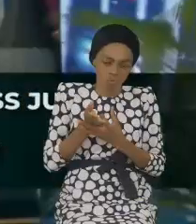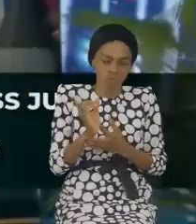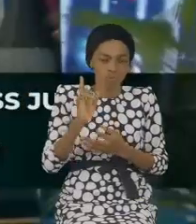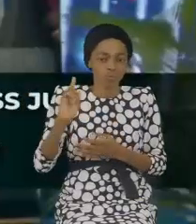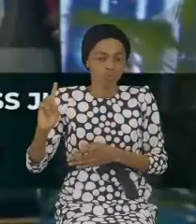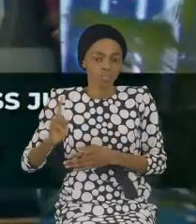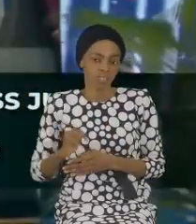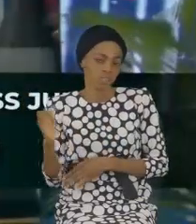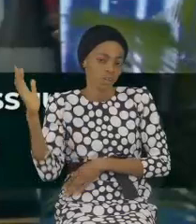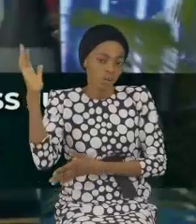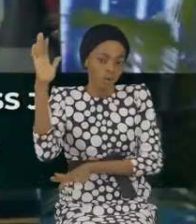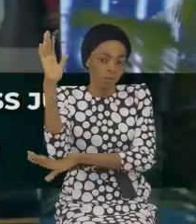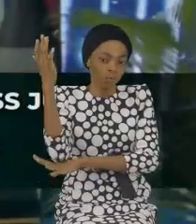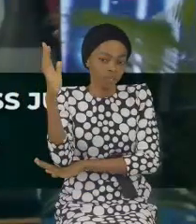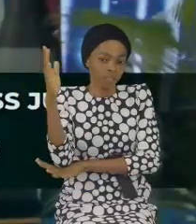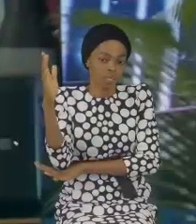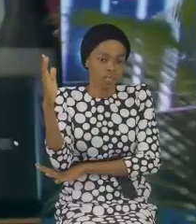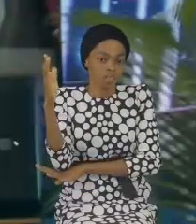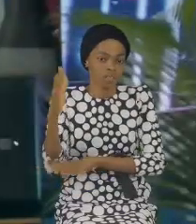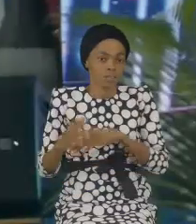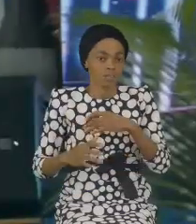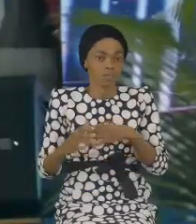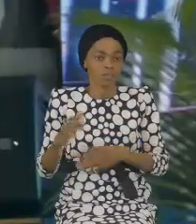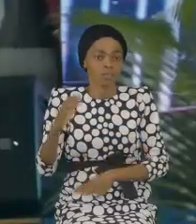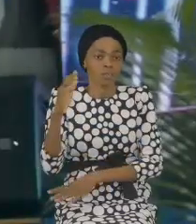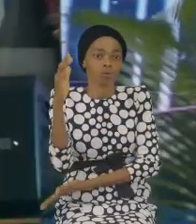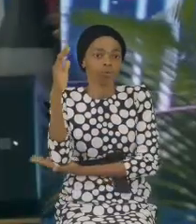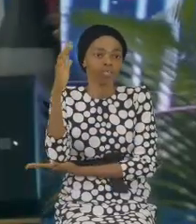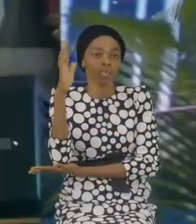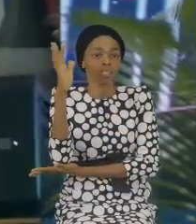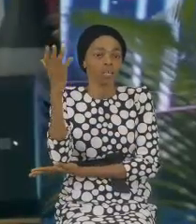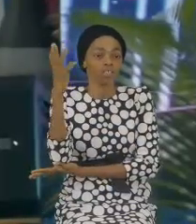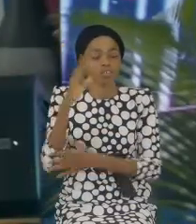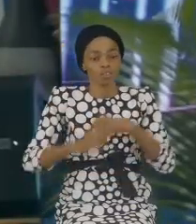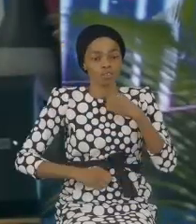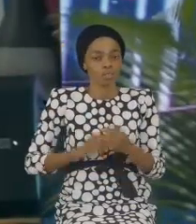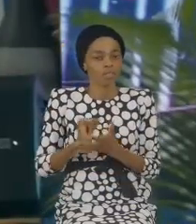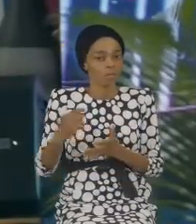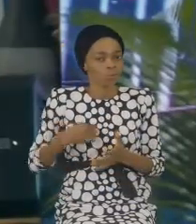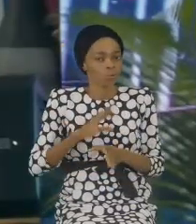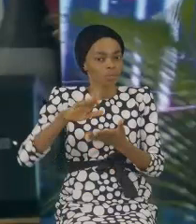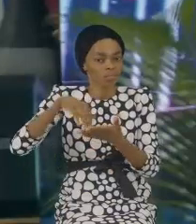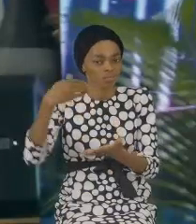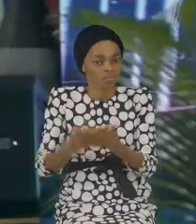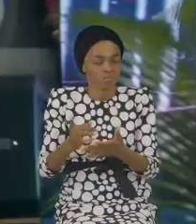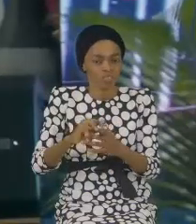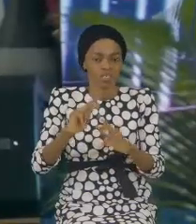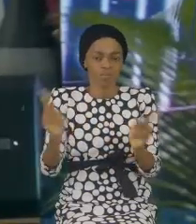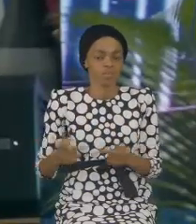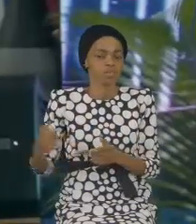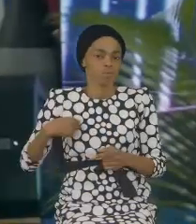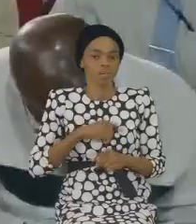the wilderness jungle, so that we'll arrive at the place we're going. Thank God we